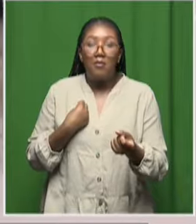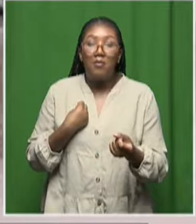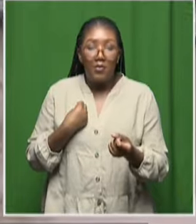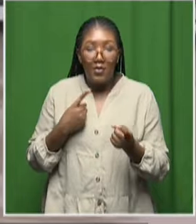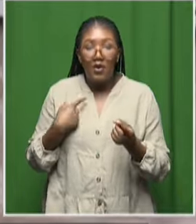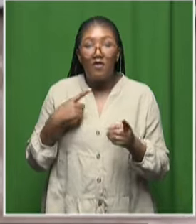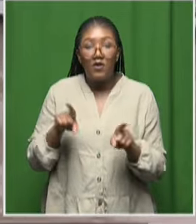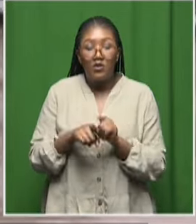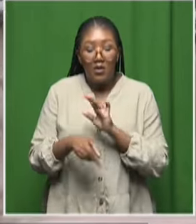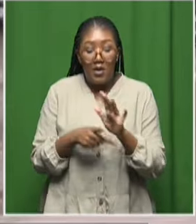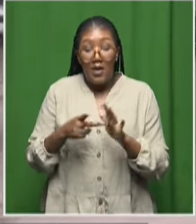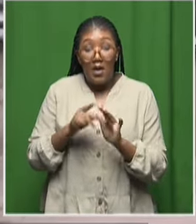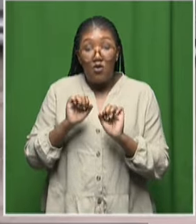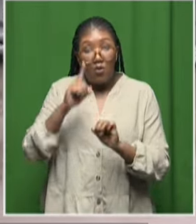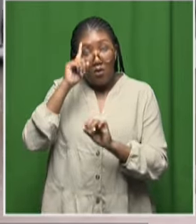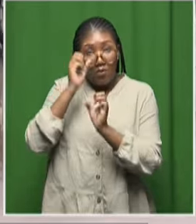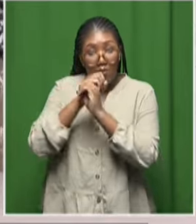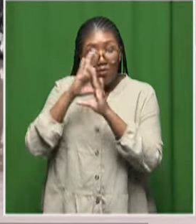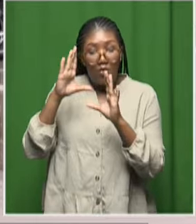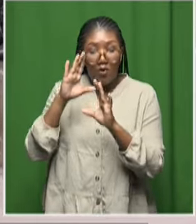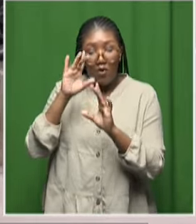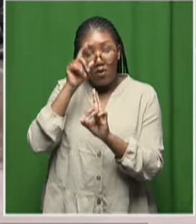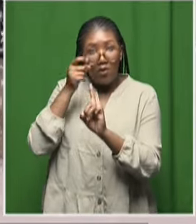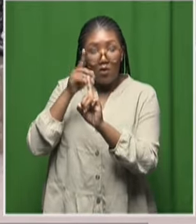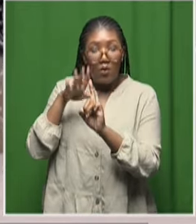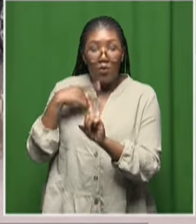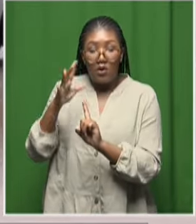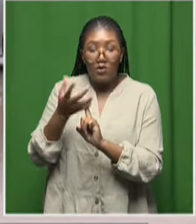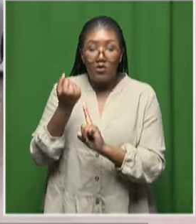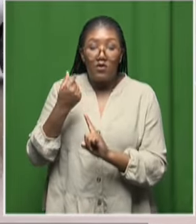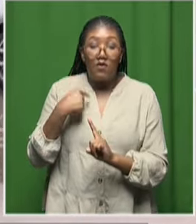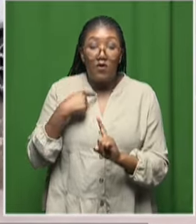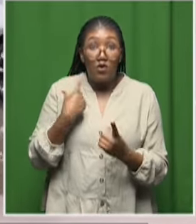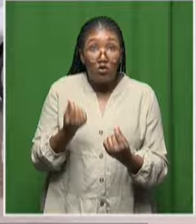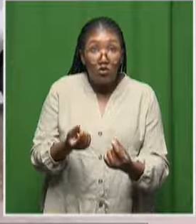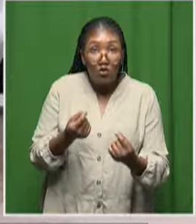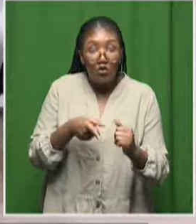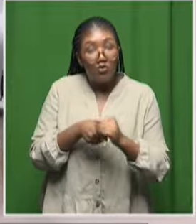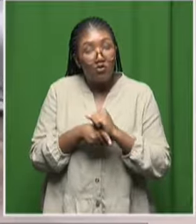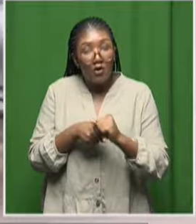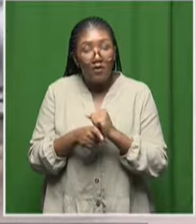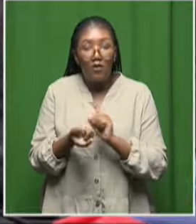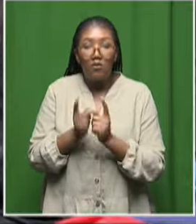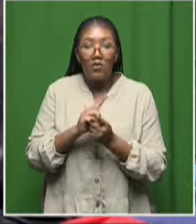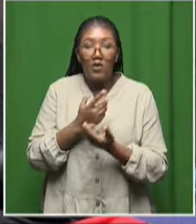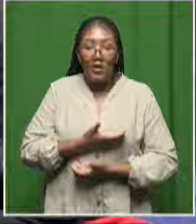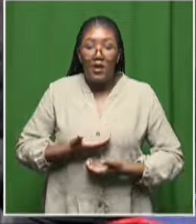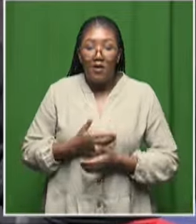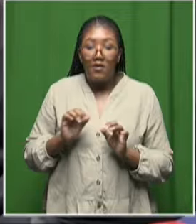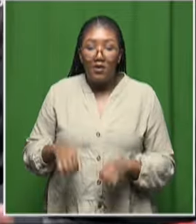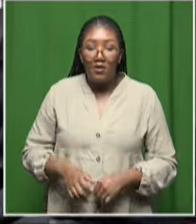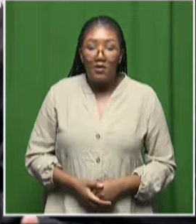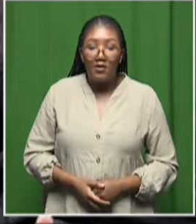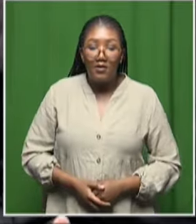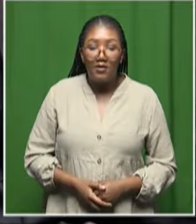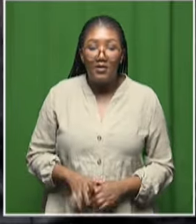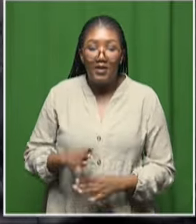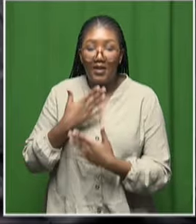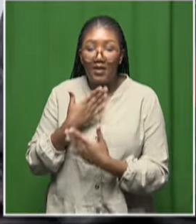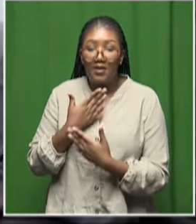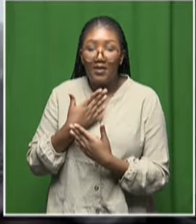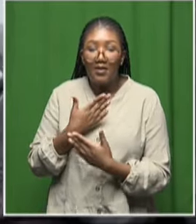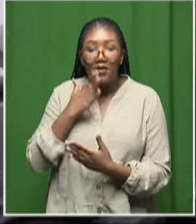to achieve. But yeah, like anything, I think the more you do, the easier it gets and the more comfortable you'll become. Thank you so much. Ladies and gentlemen,